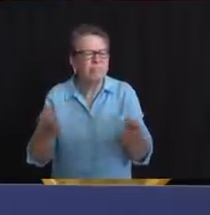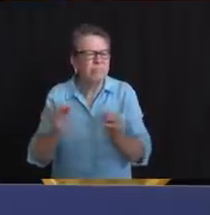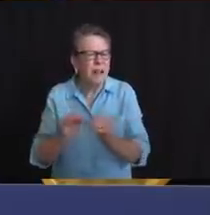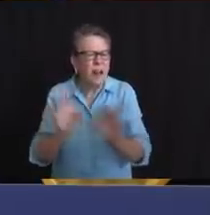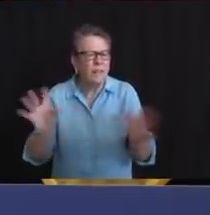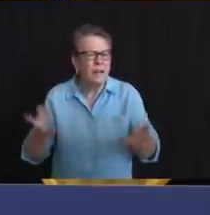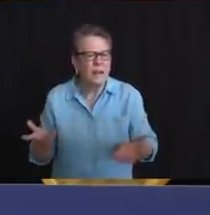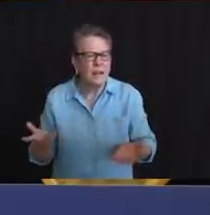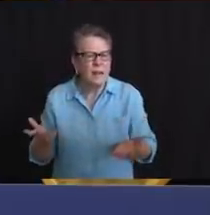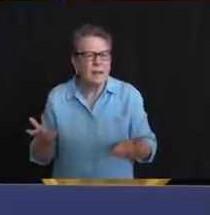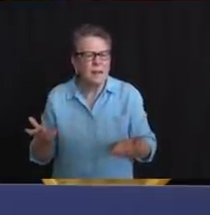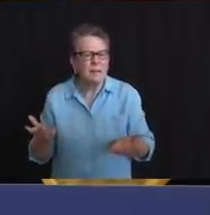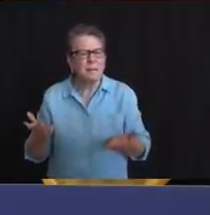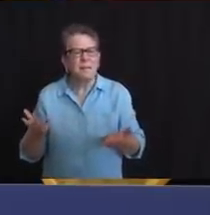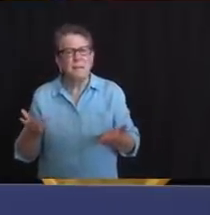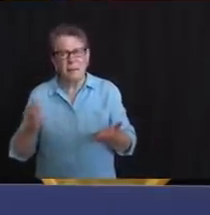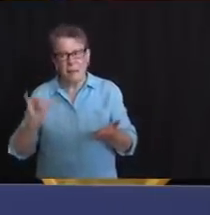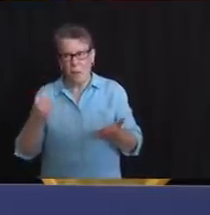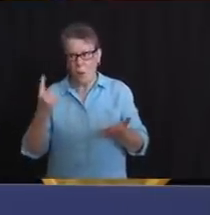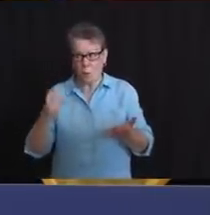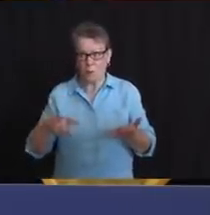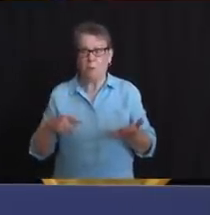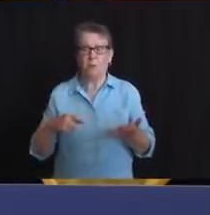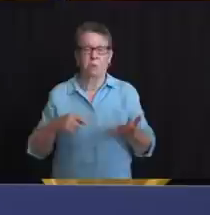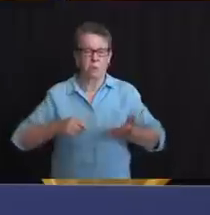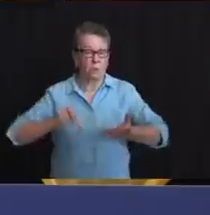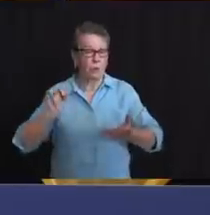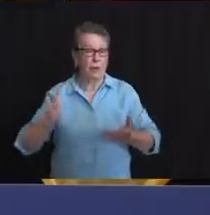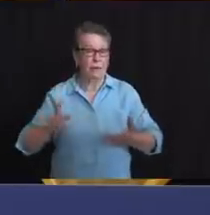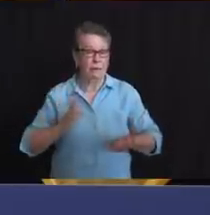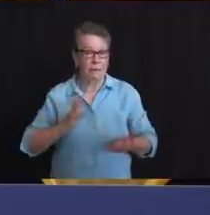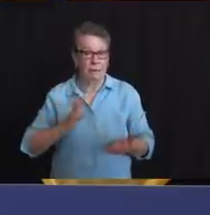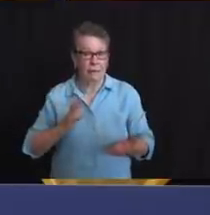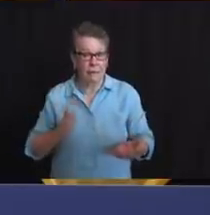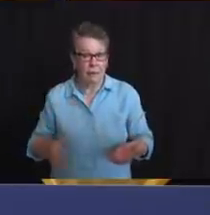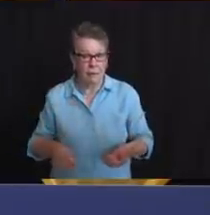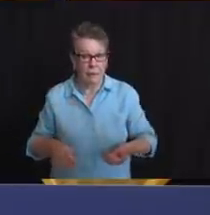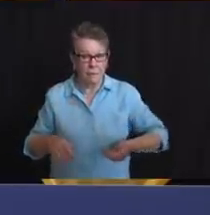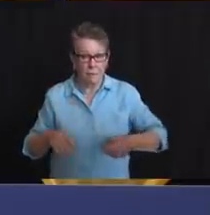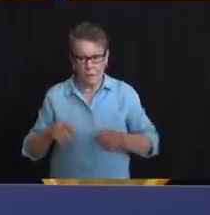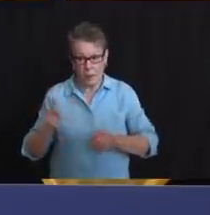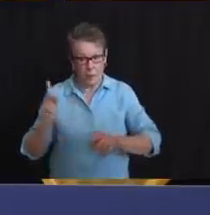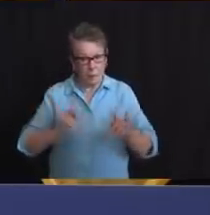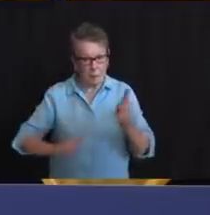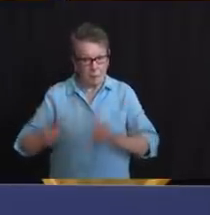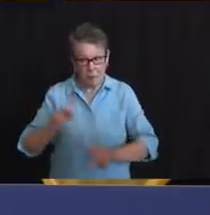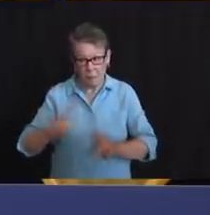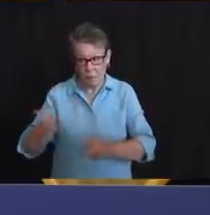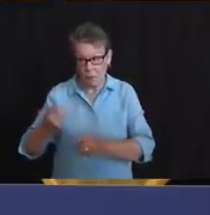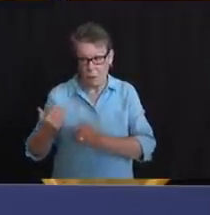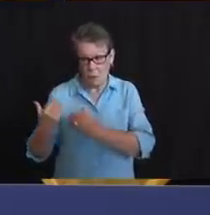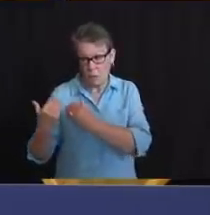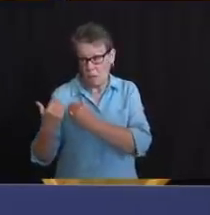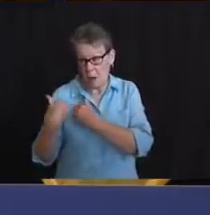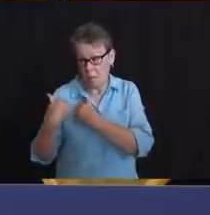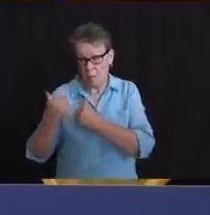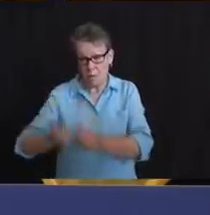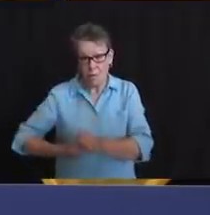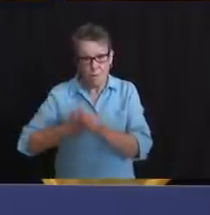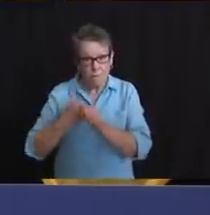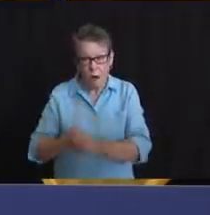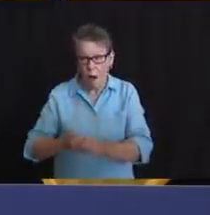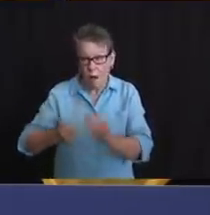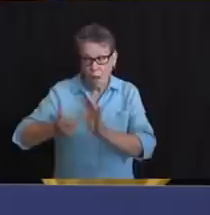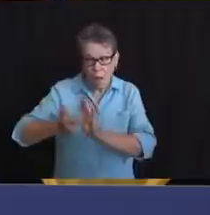We have never targeted responsible gun owners. Just as not. Now, can we make the system smarter